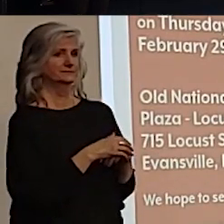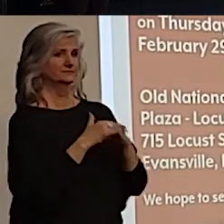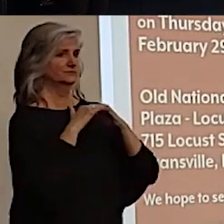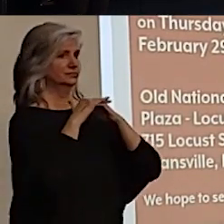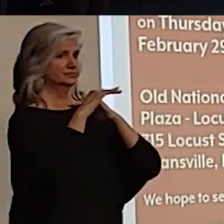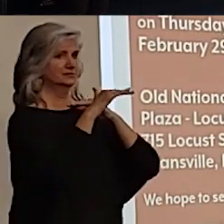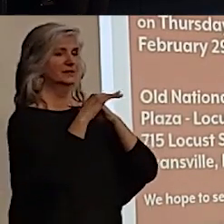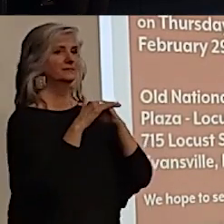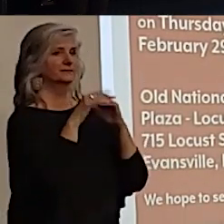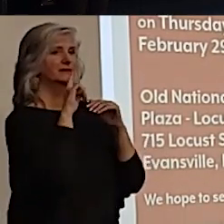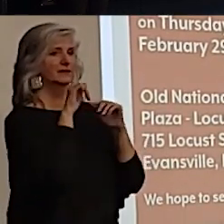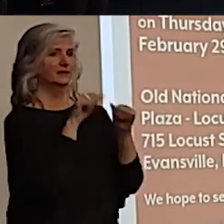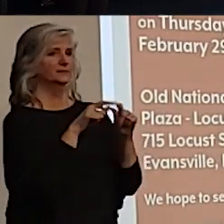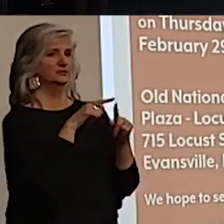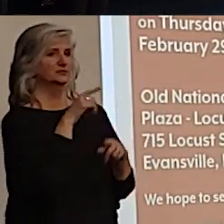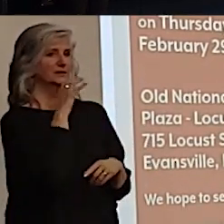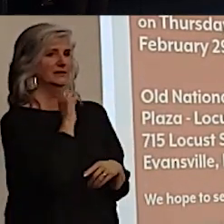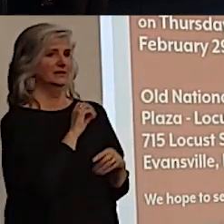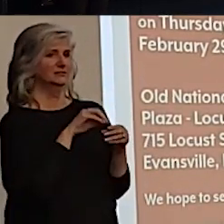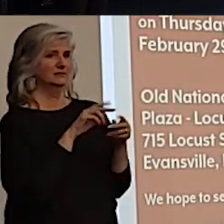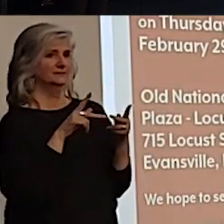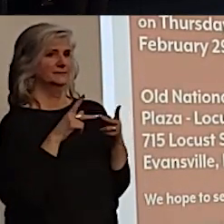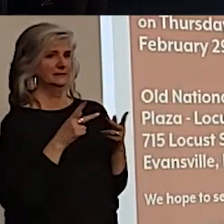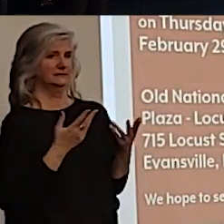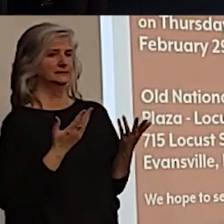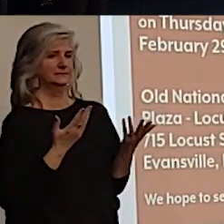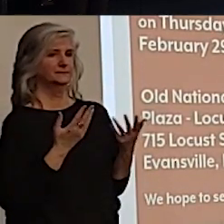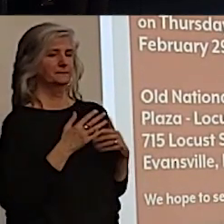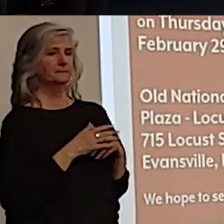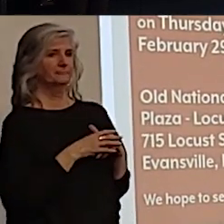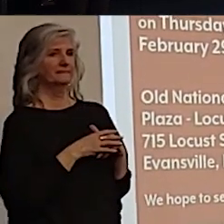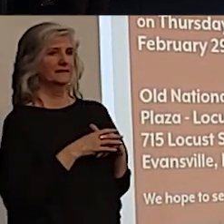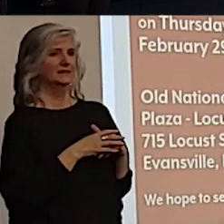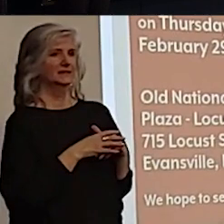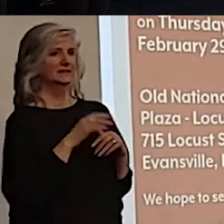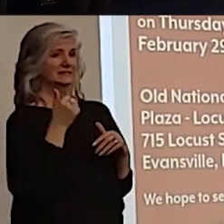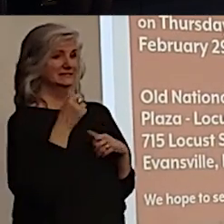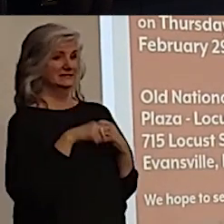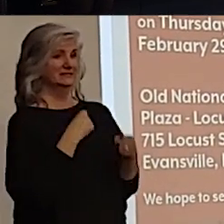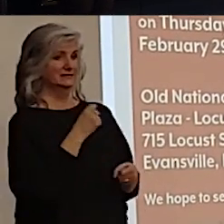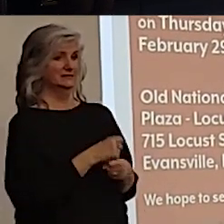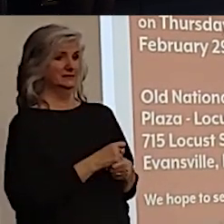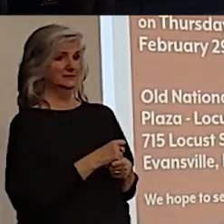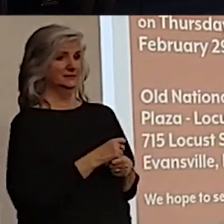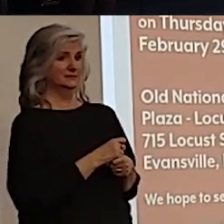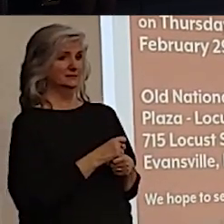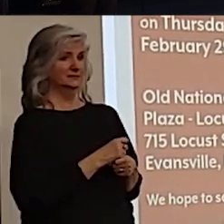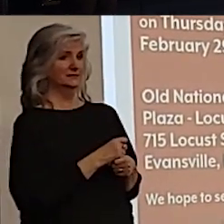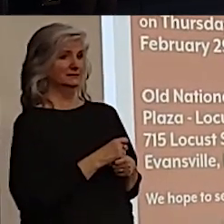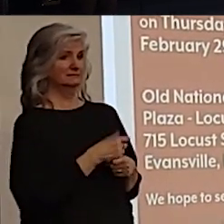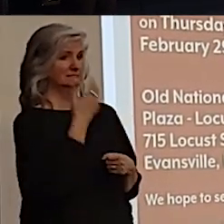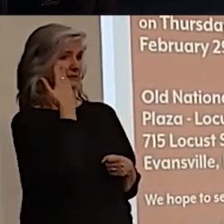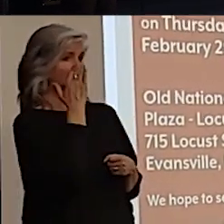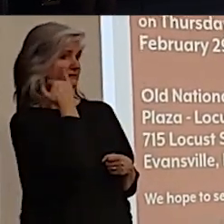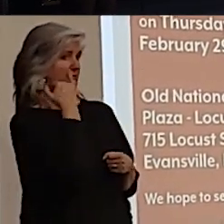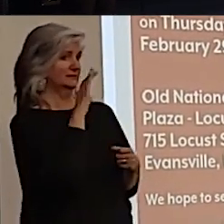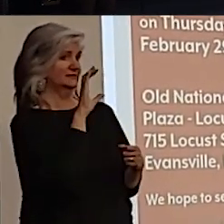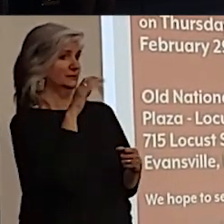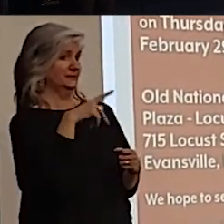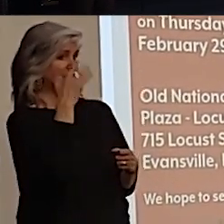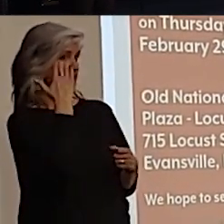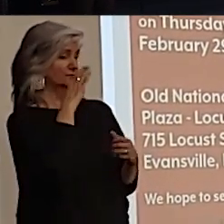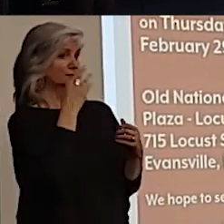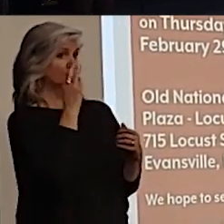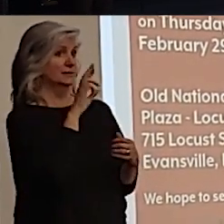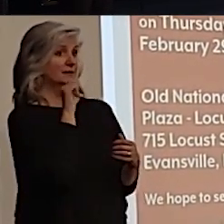sustainability, being able to age in place. And guys, in 10 years, and I don't know if CenterPoint knows this